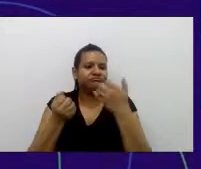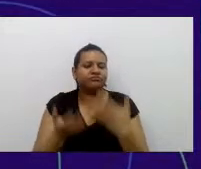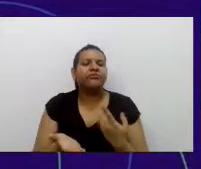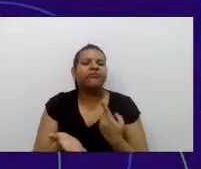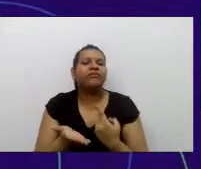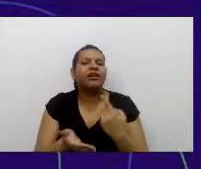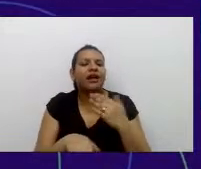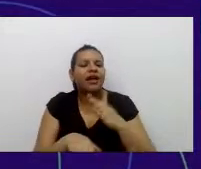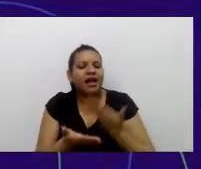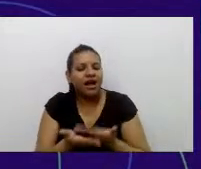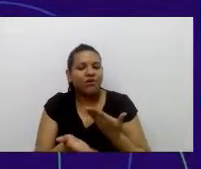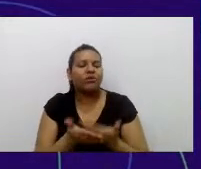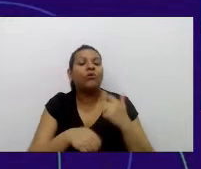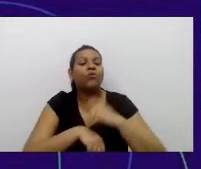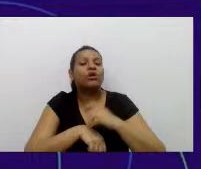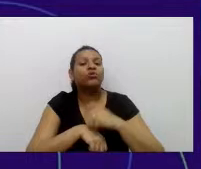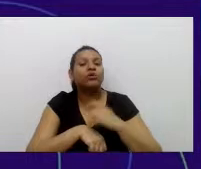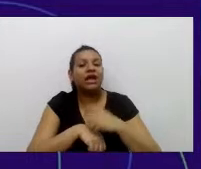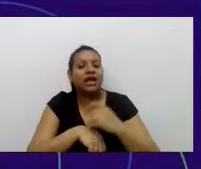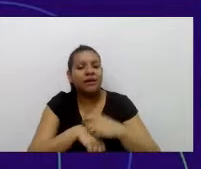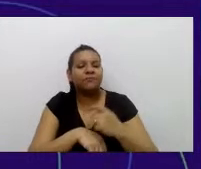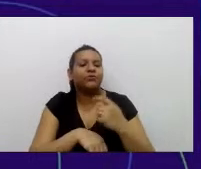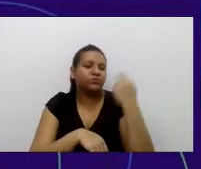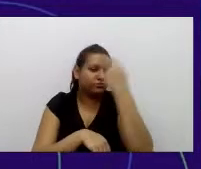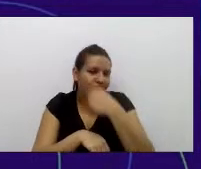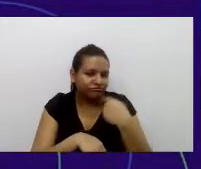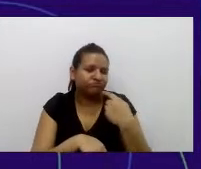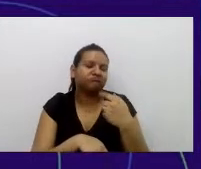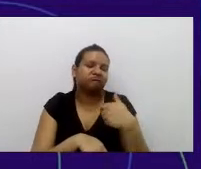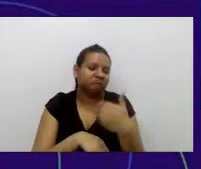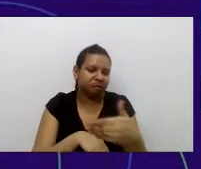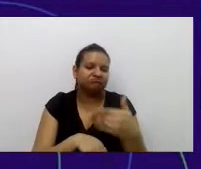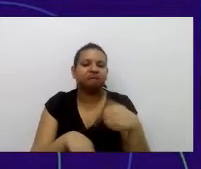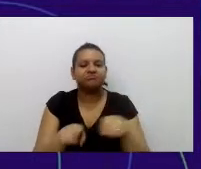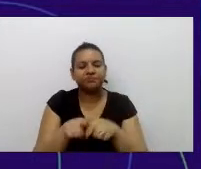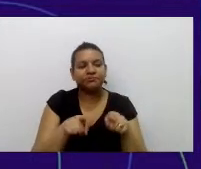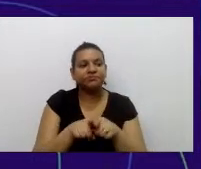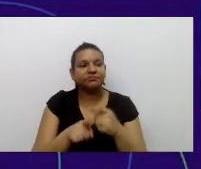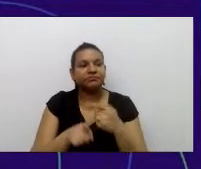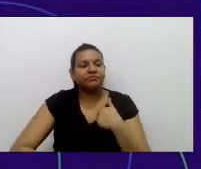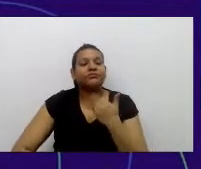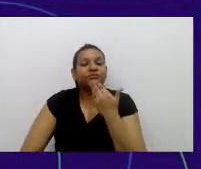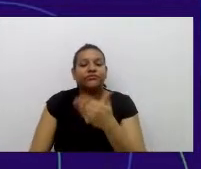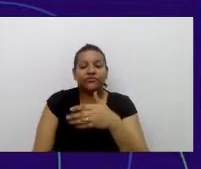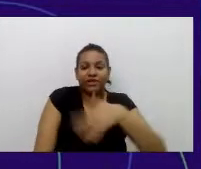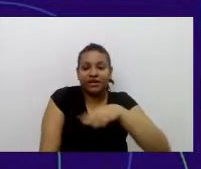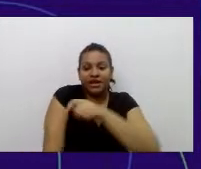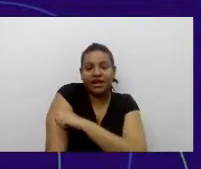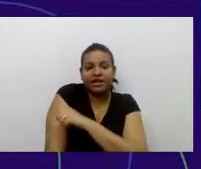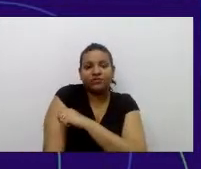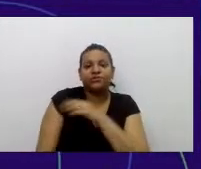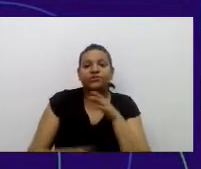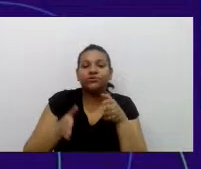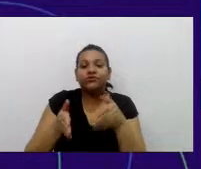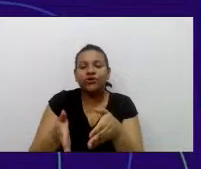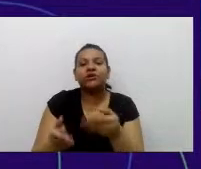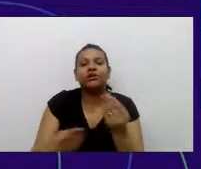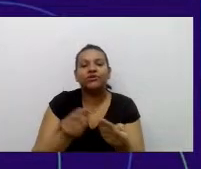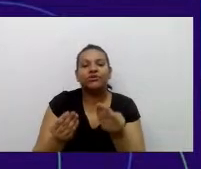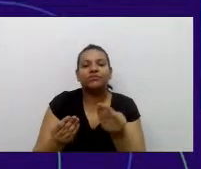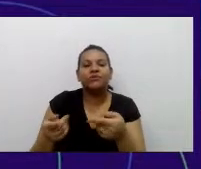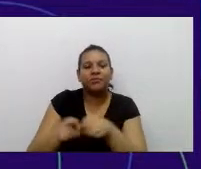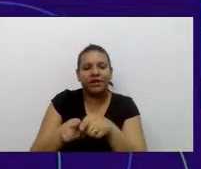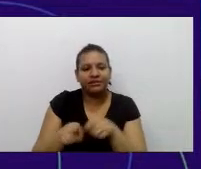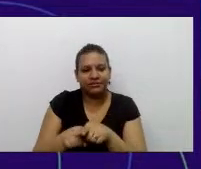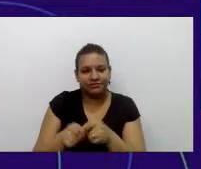their work using a checklist. So this is a screenshot from what ChatGPT was able to provide. To my